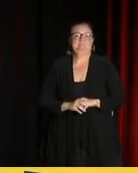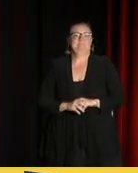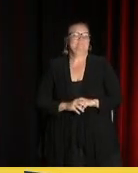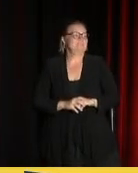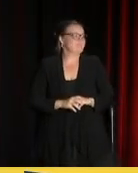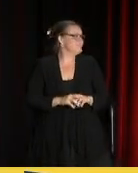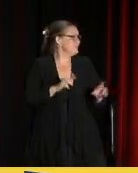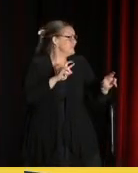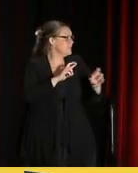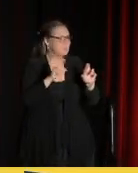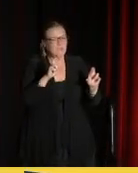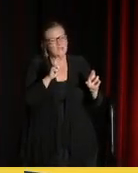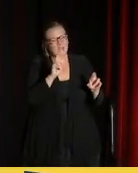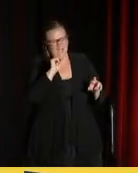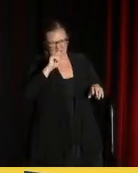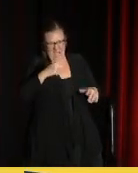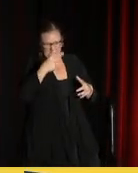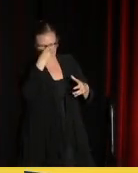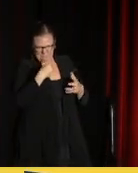Or are you ready for a nap?